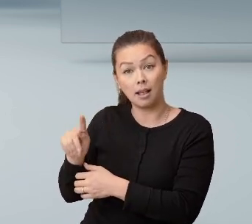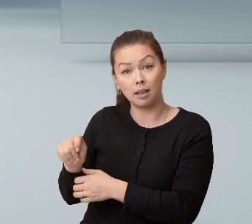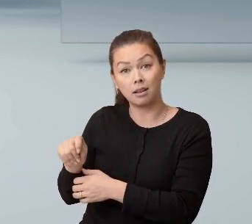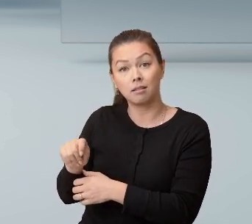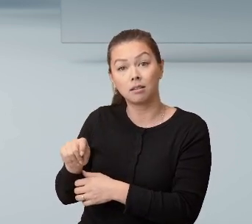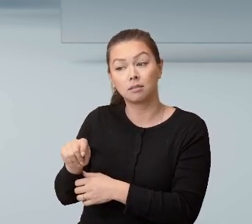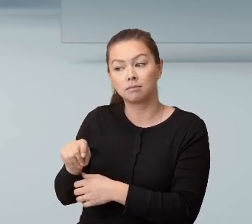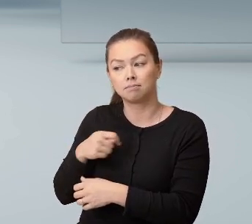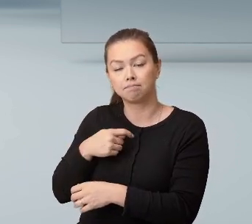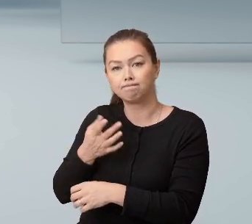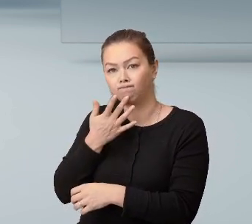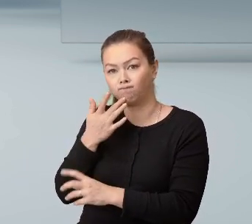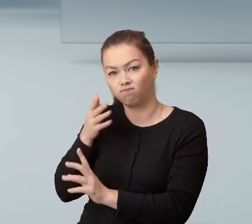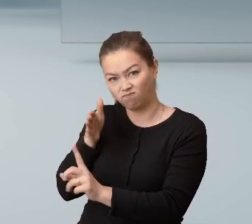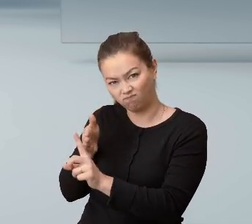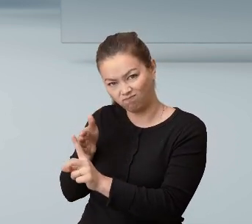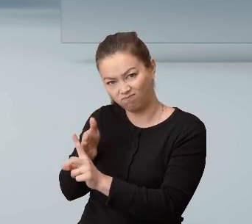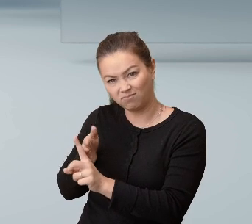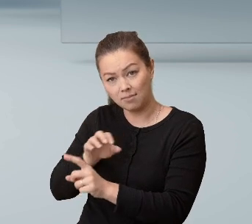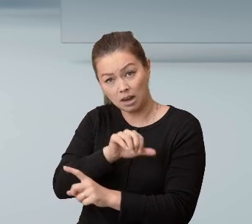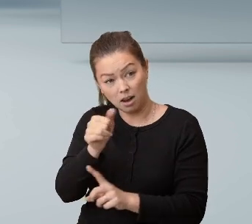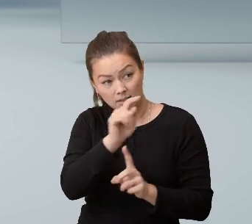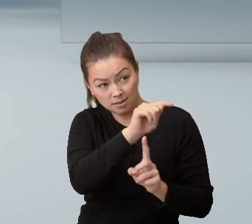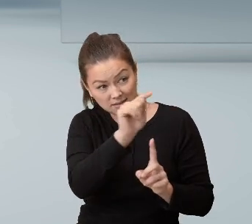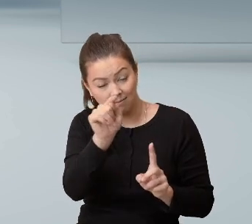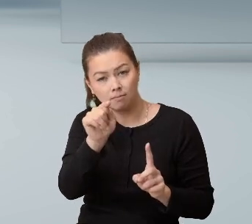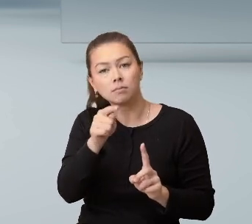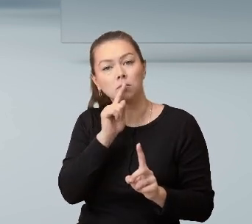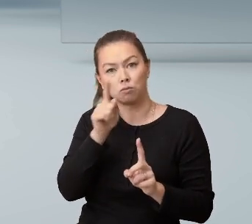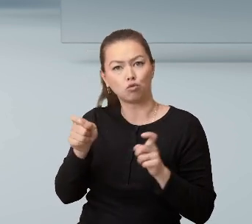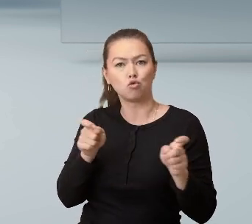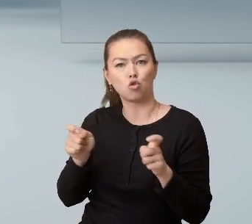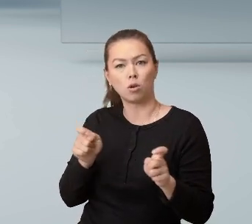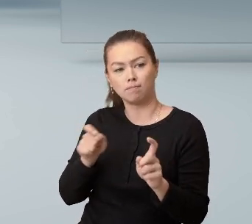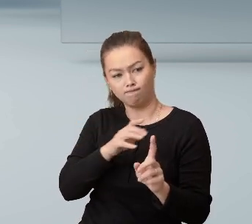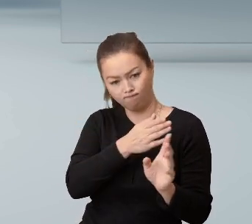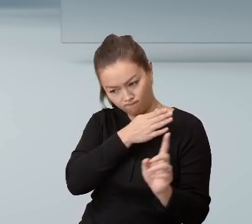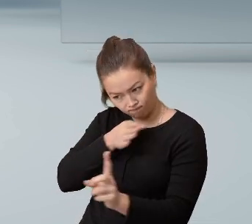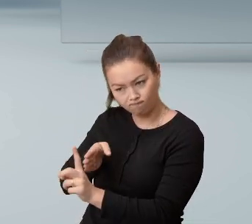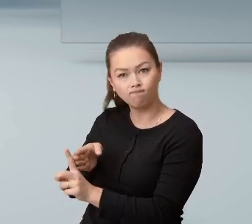other platforms on the internet, you can control that.